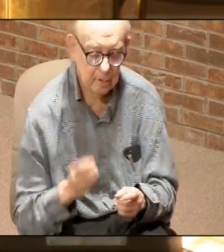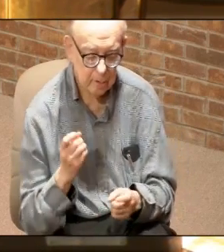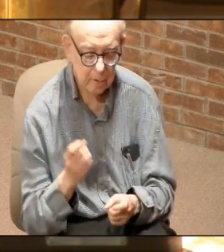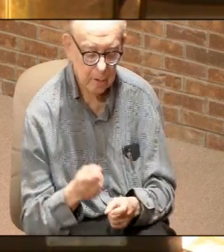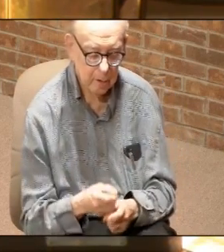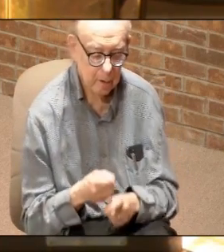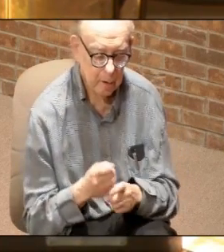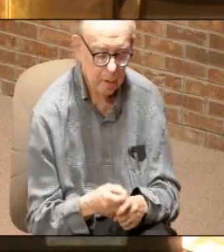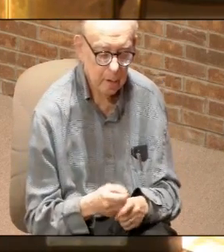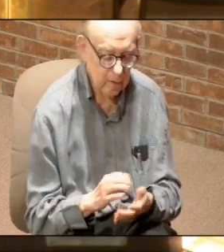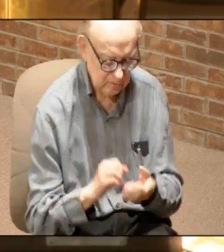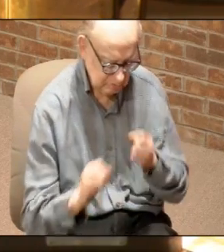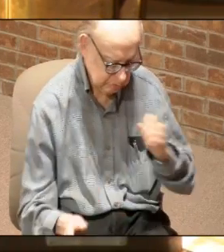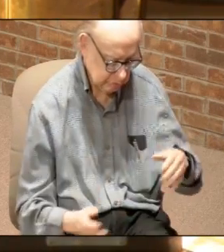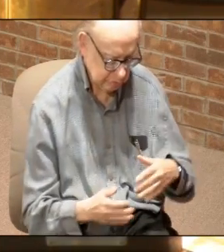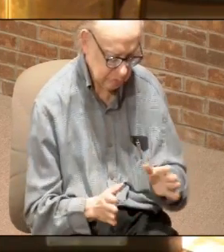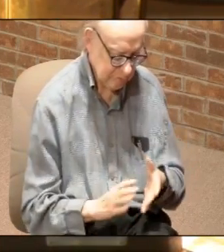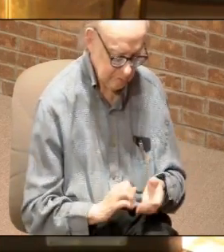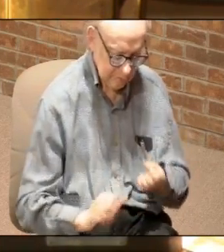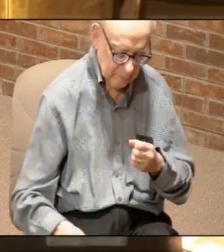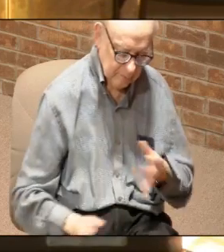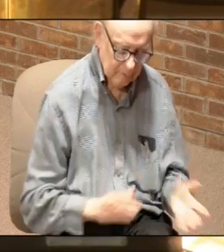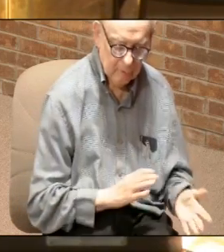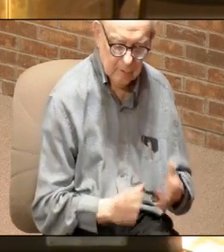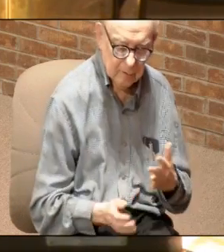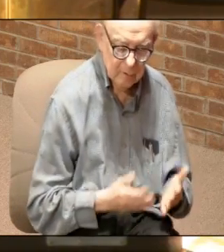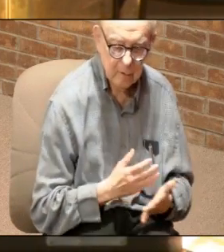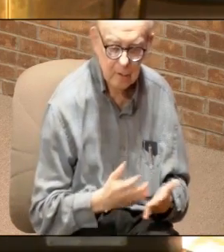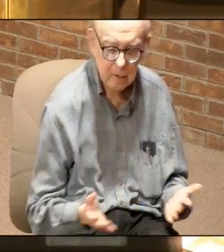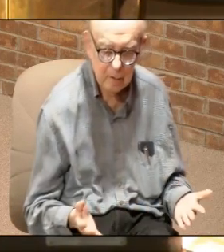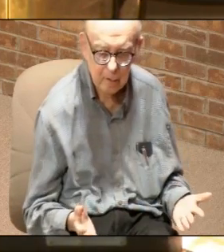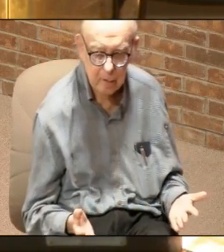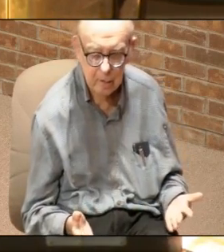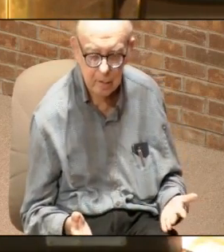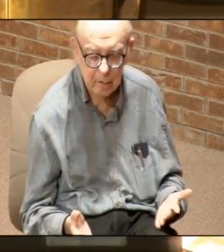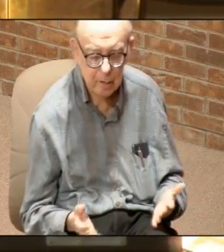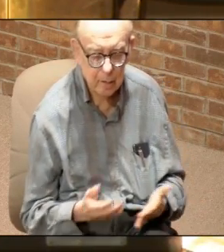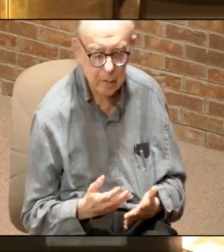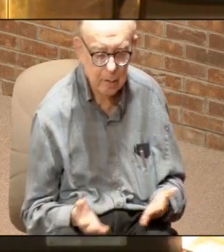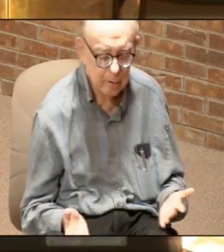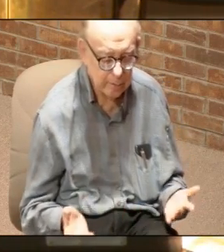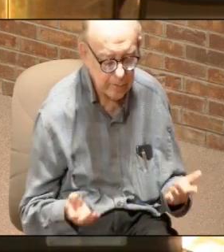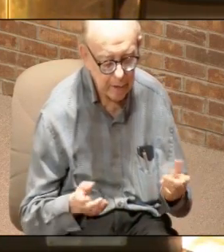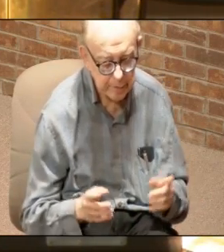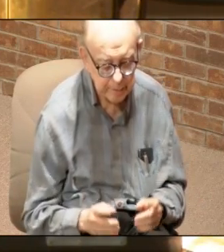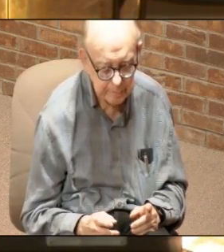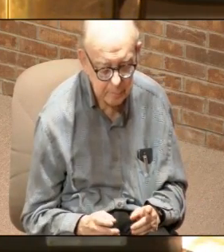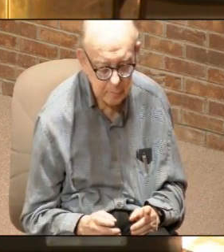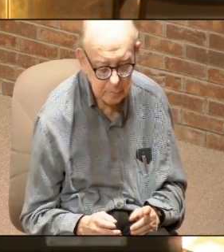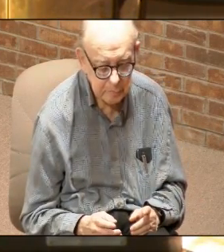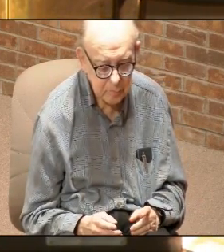everybody's just tearing and ripping and all of the commotion and everything that's going on.